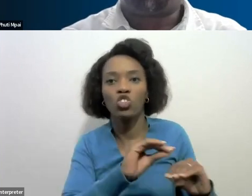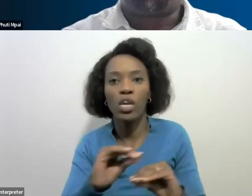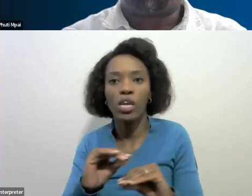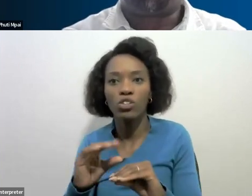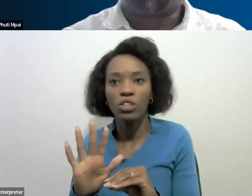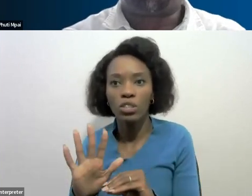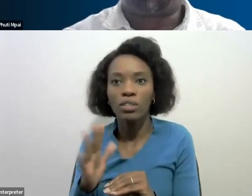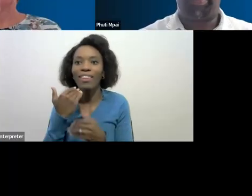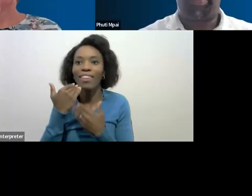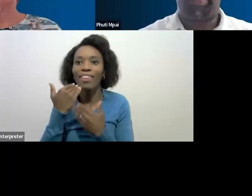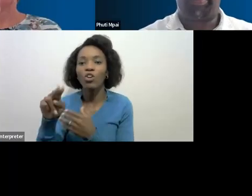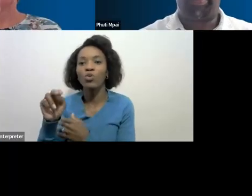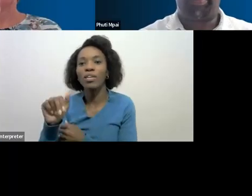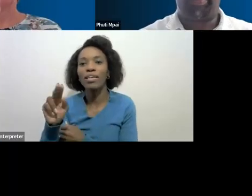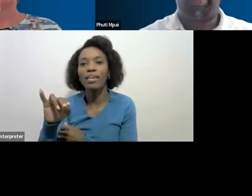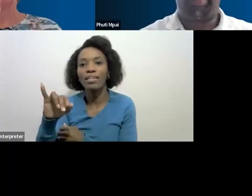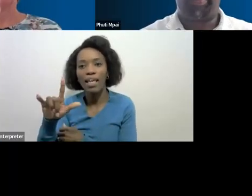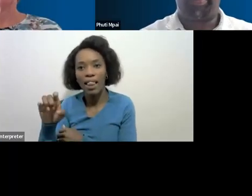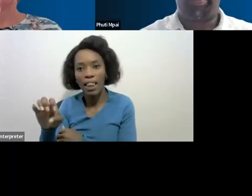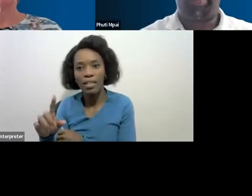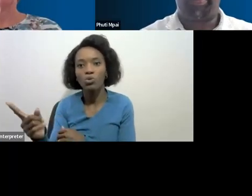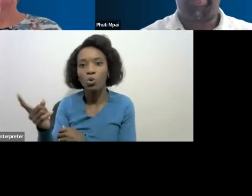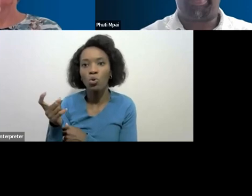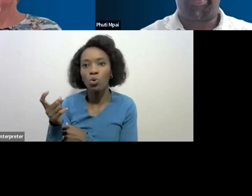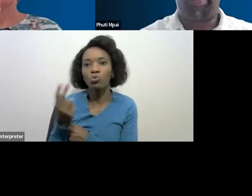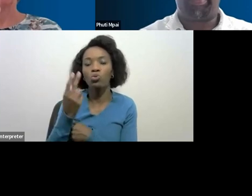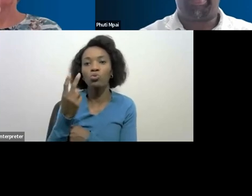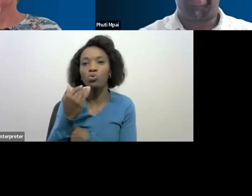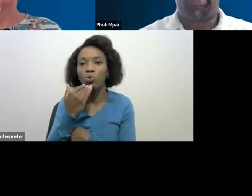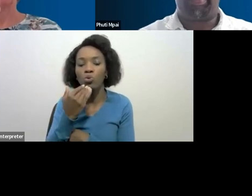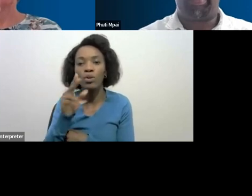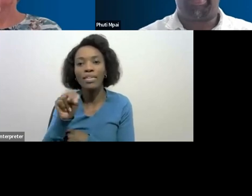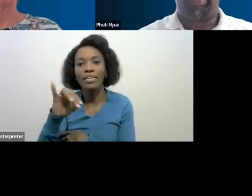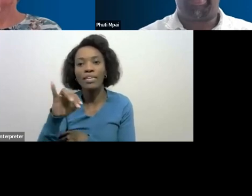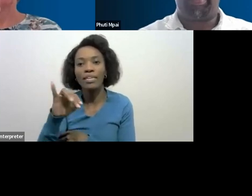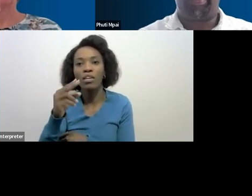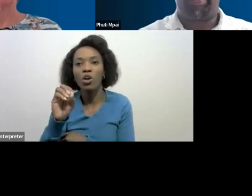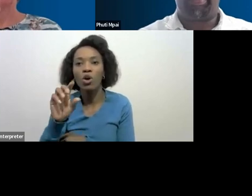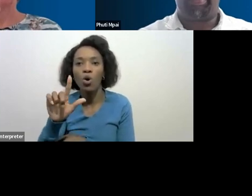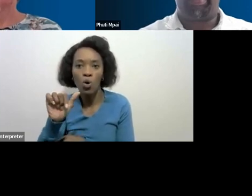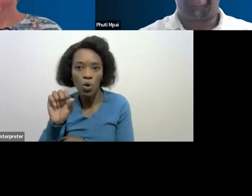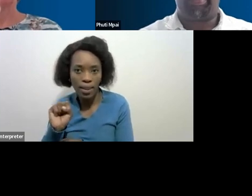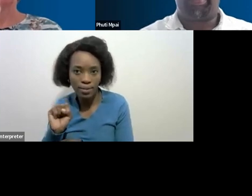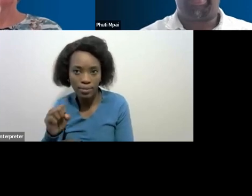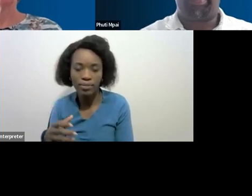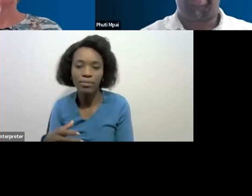thank you Nanile then I would like to also call upon Nicholas Thank